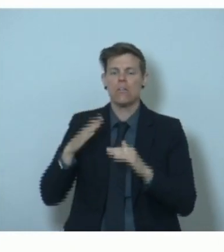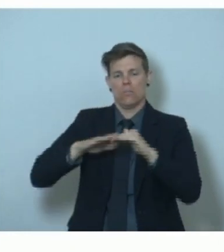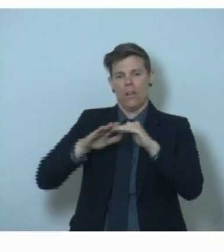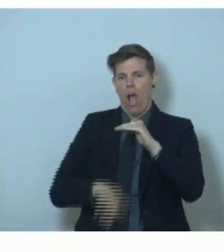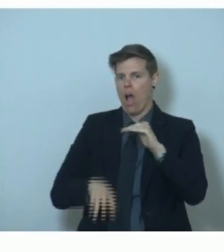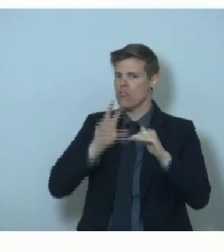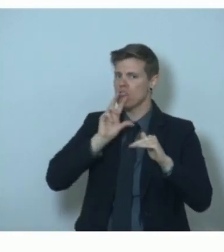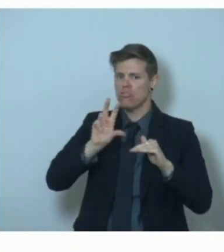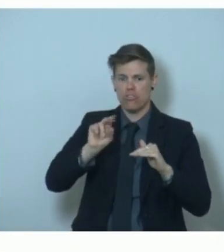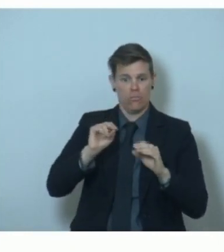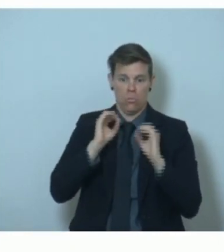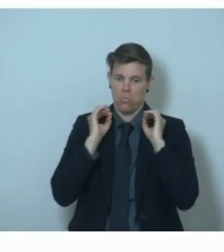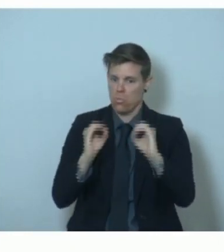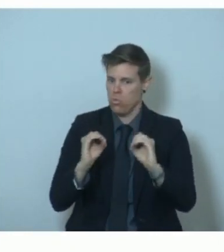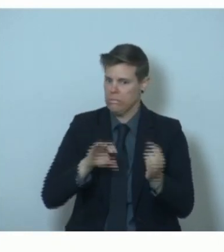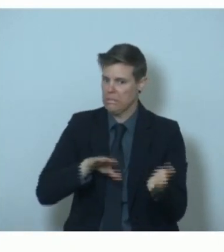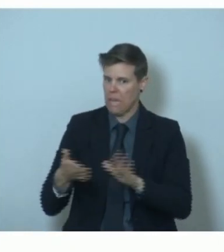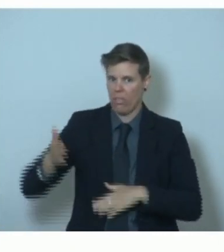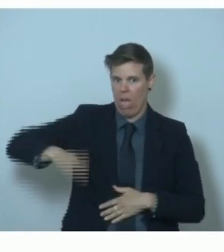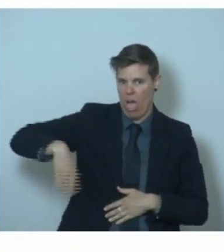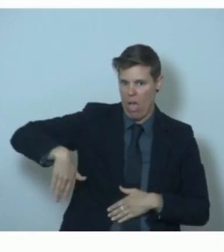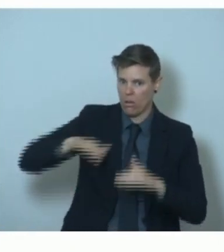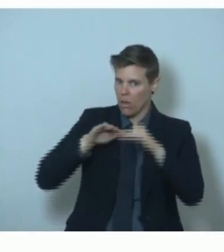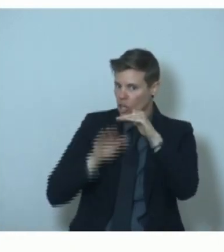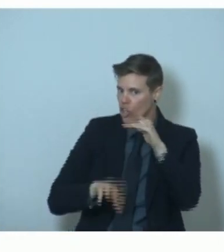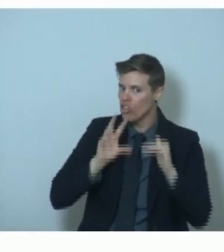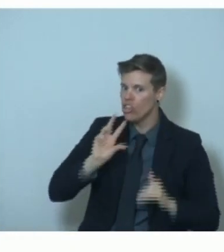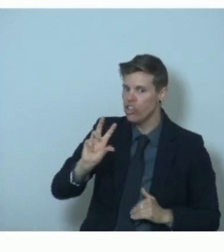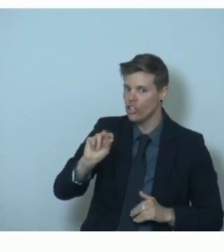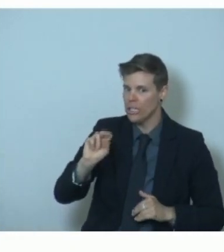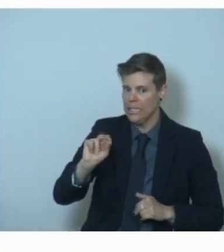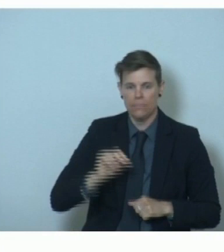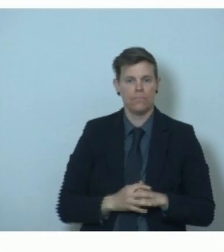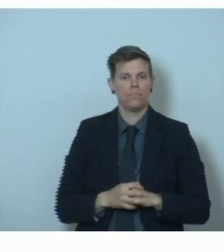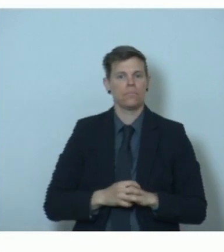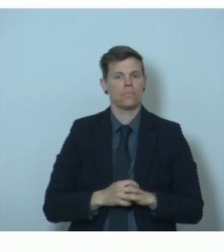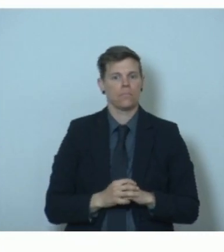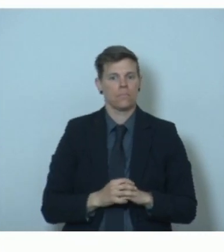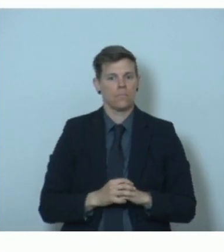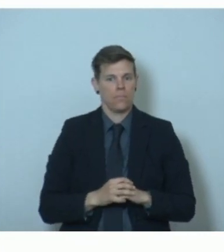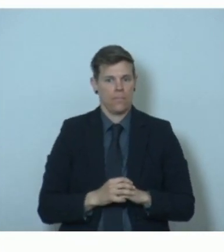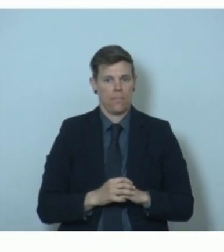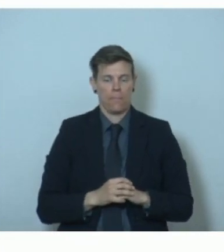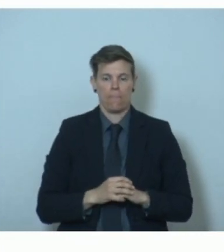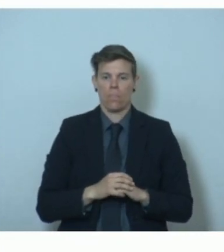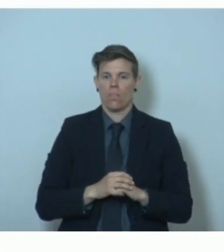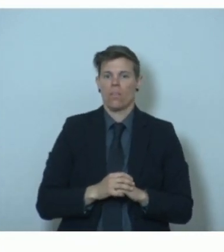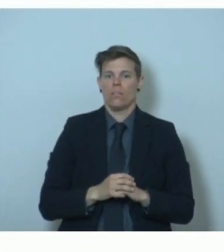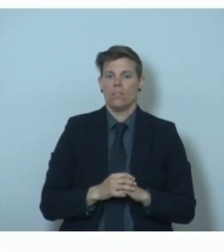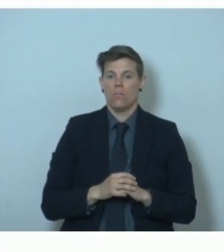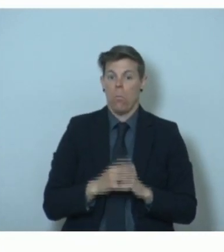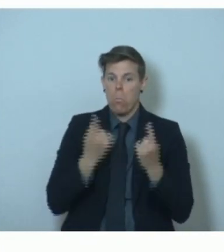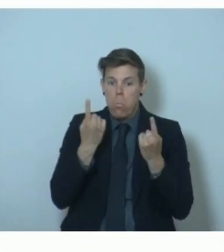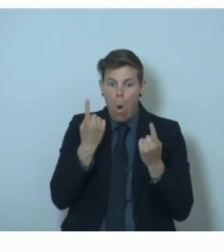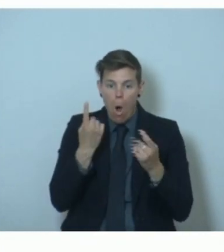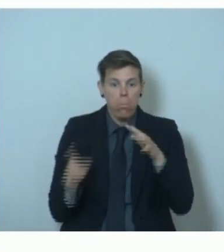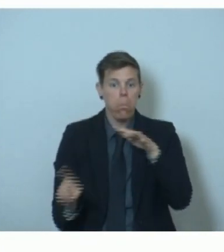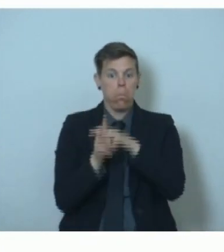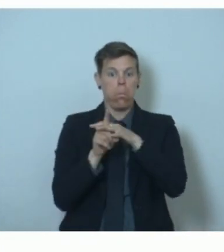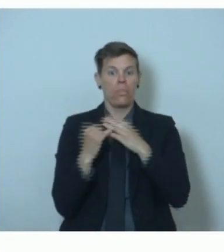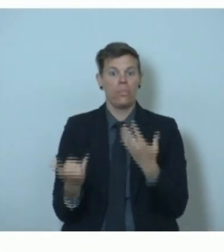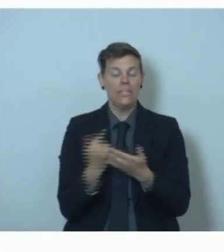this earlier this week, is that the average number of life years lost for